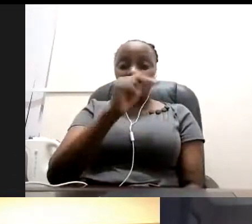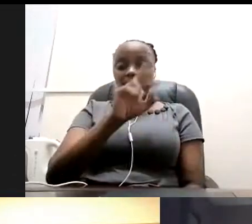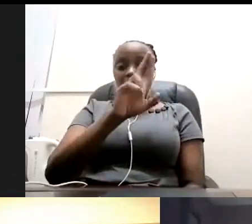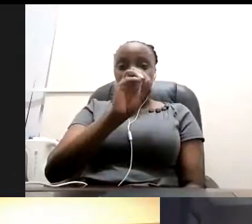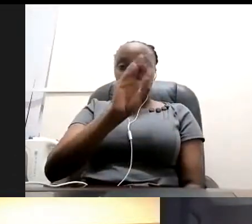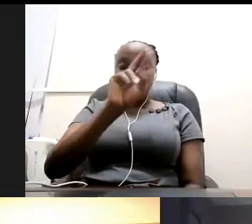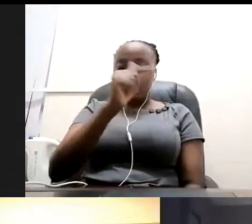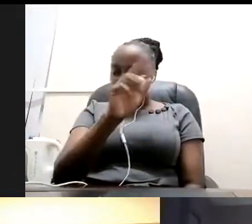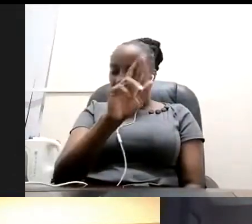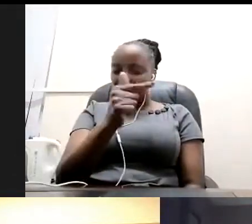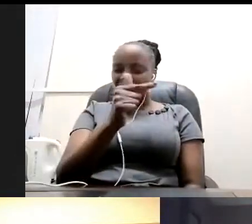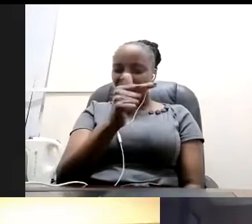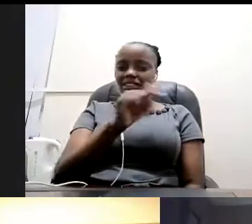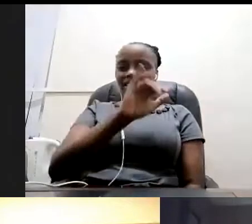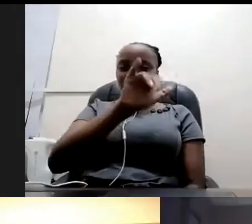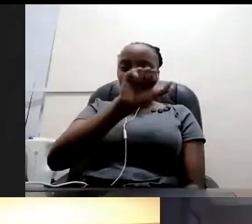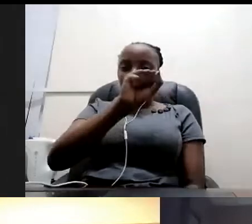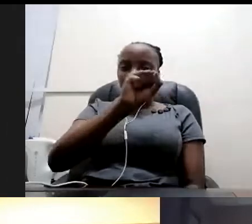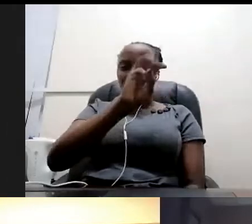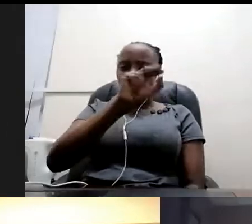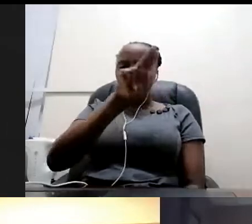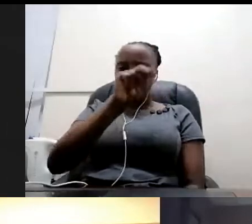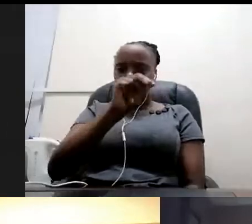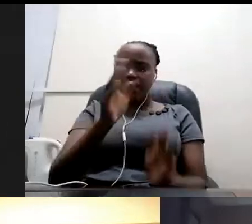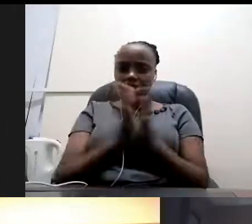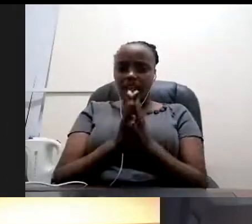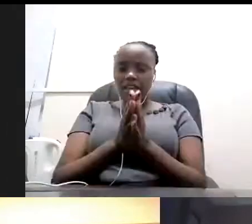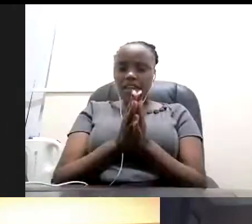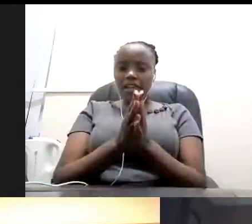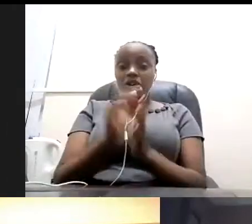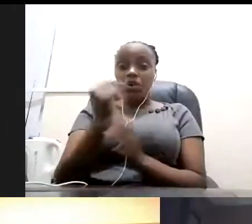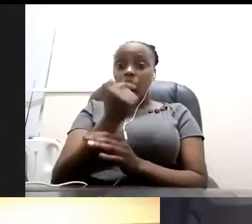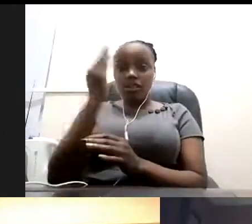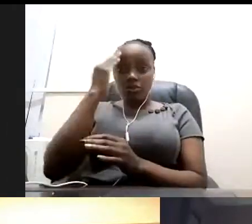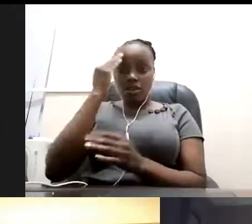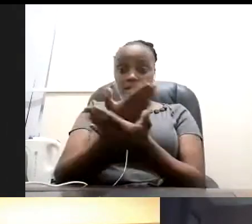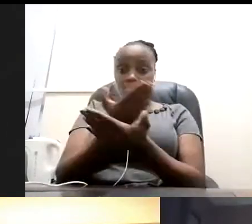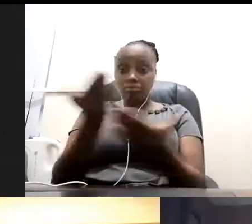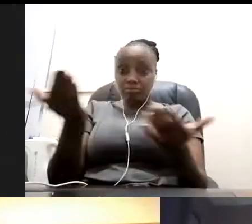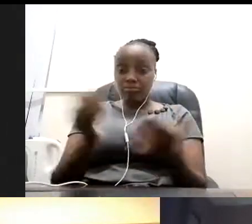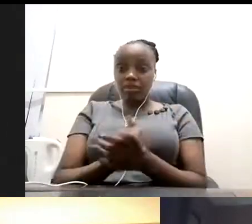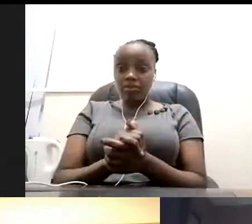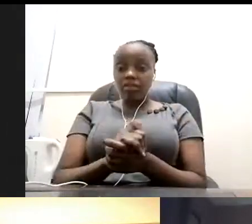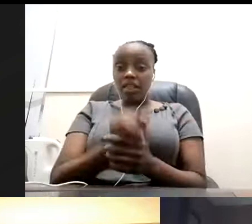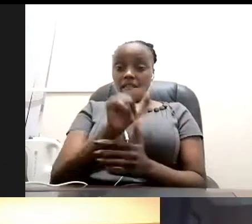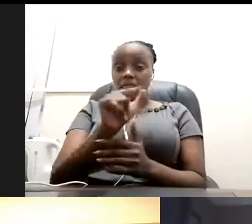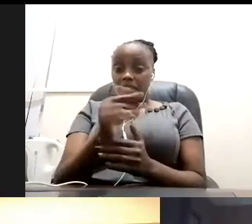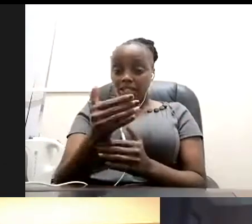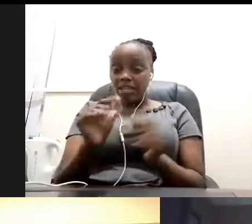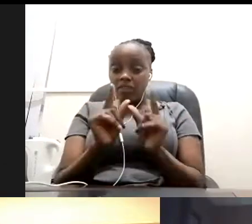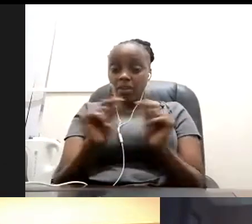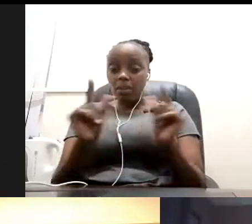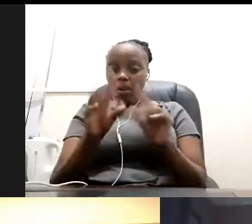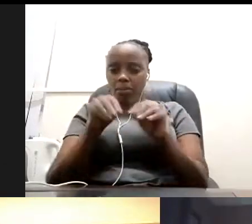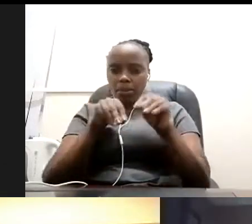my colleagues Yasmin and Tatiana. And just to remind you that the whole chat will be compiled